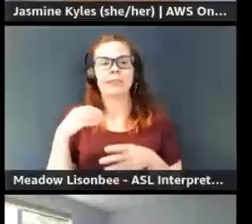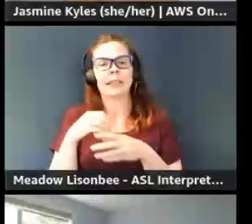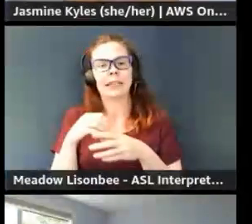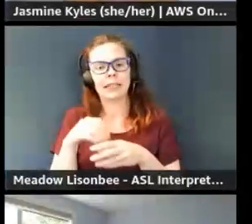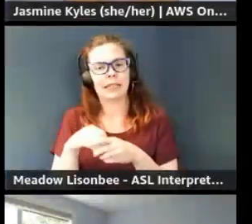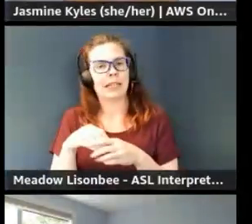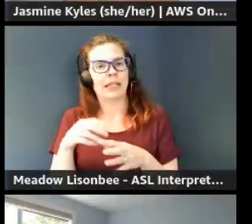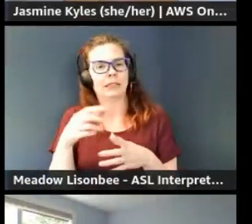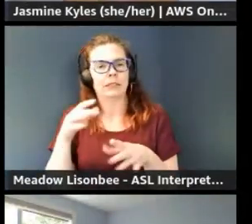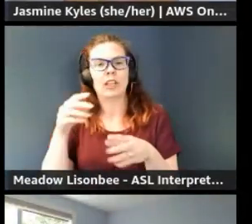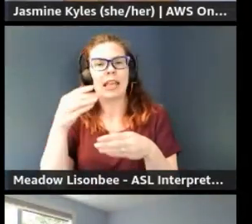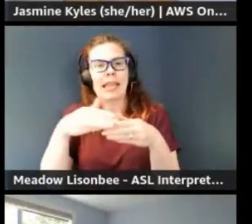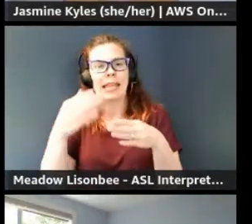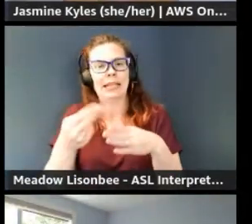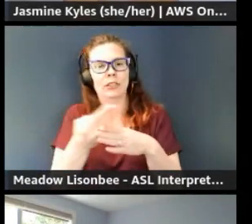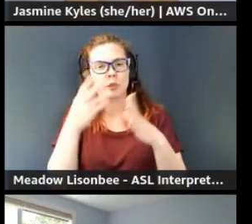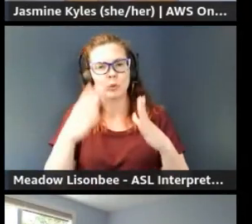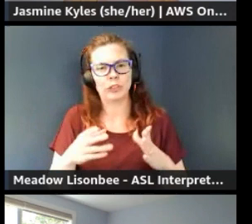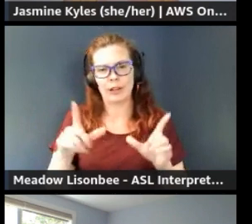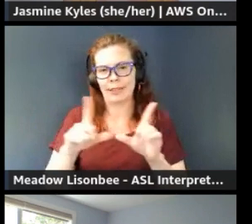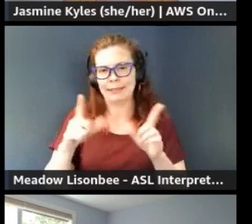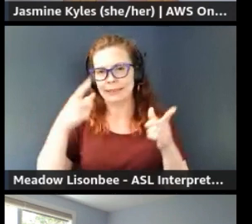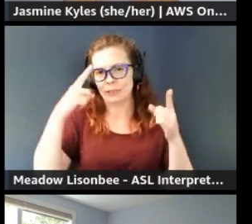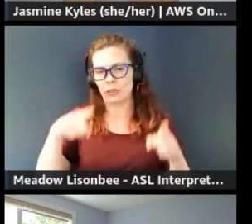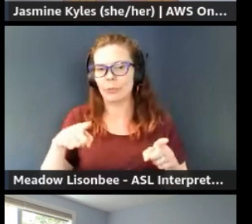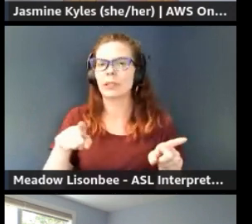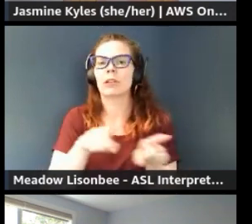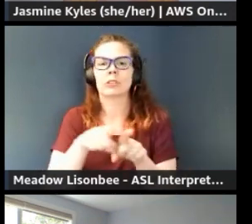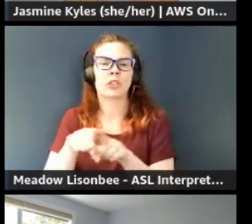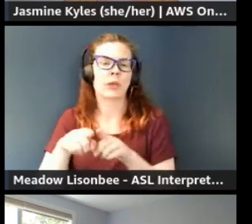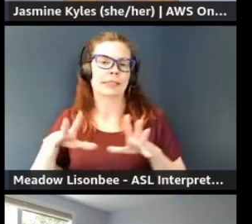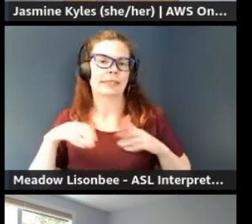license agreement and a acceptable use policy associated with it.